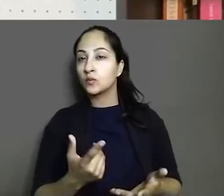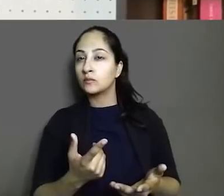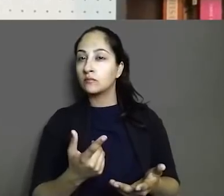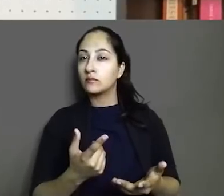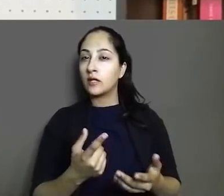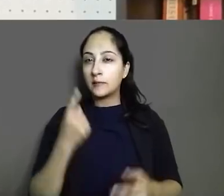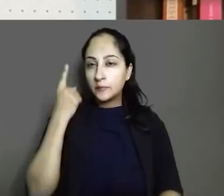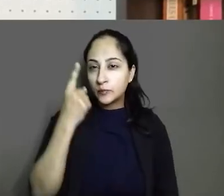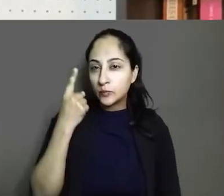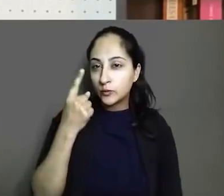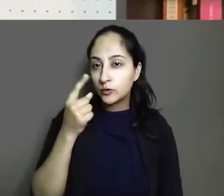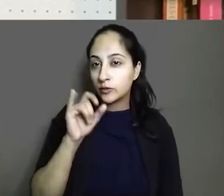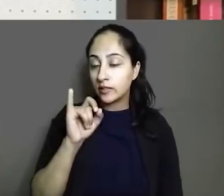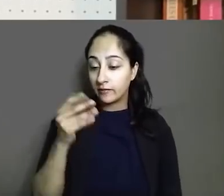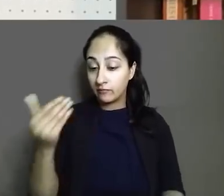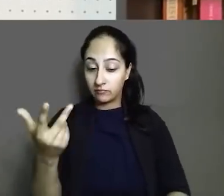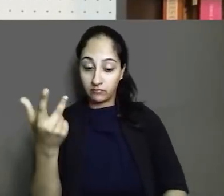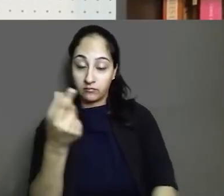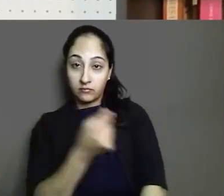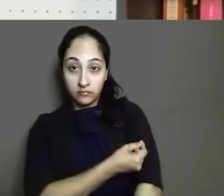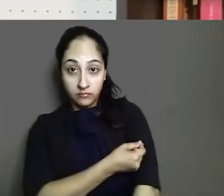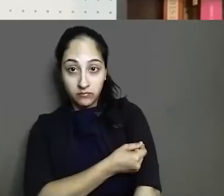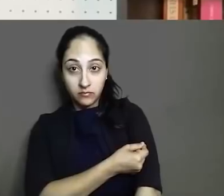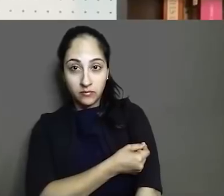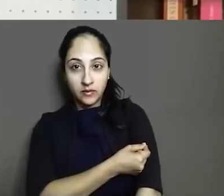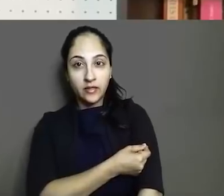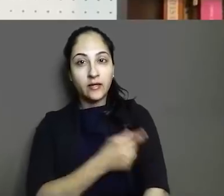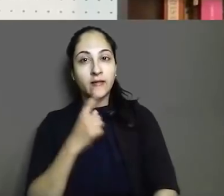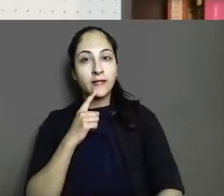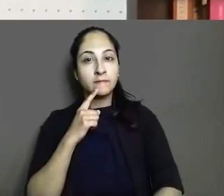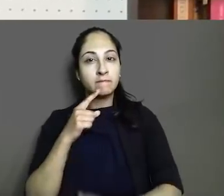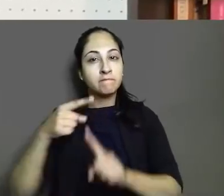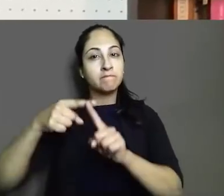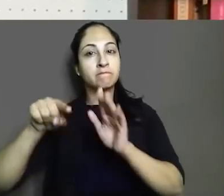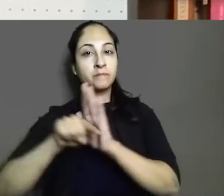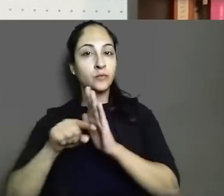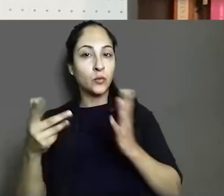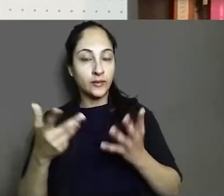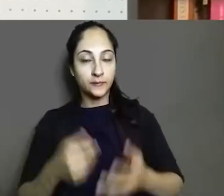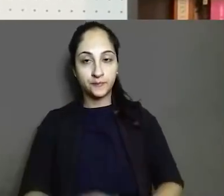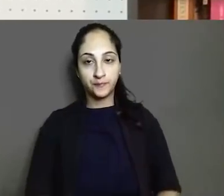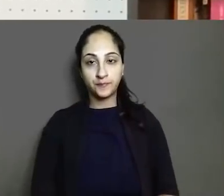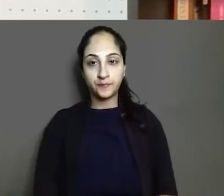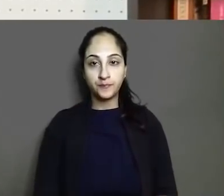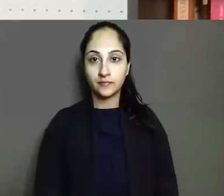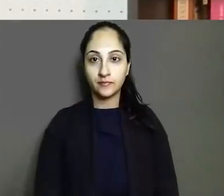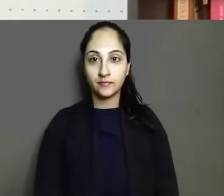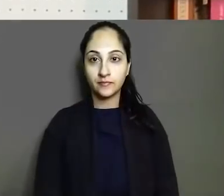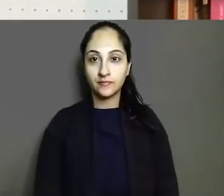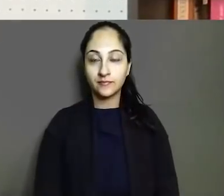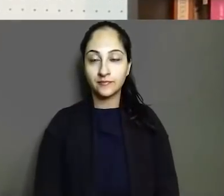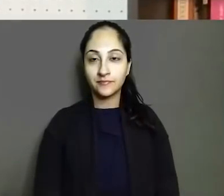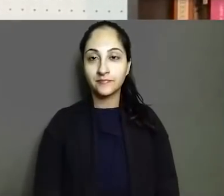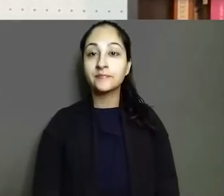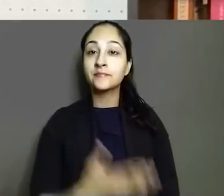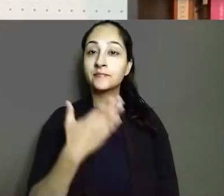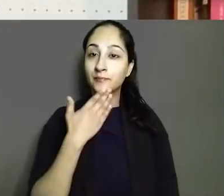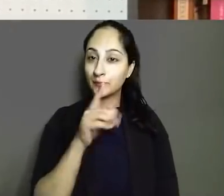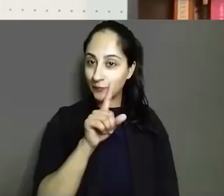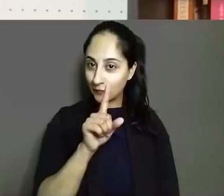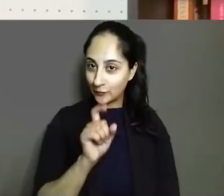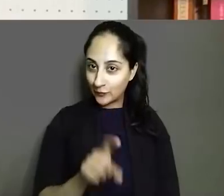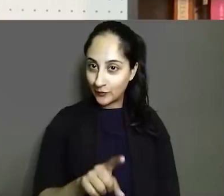I would say vaccines are always safer than the disease that they try to protect you against.